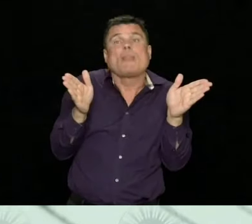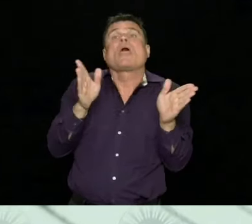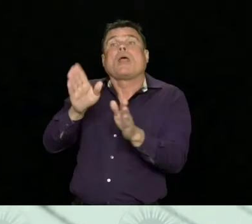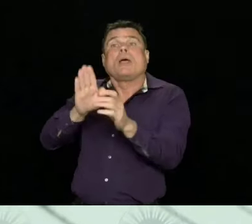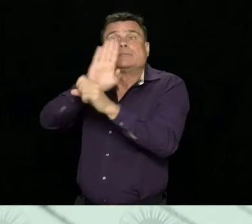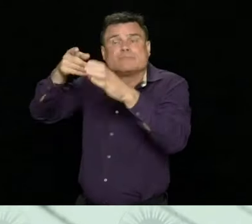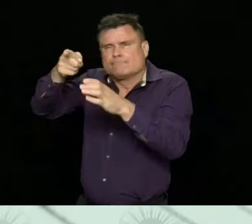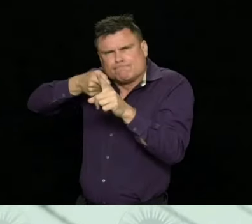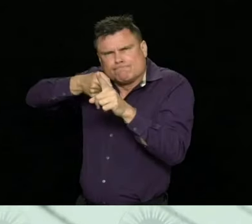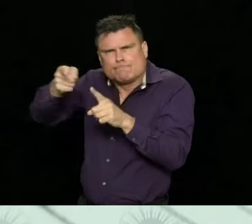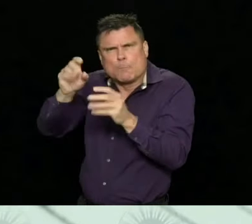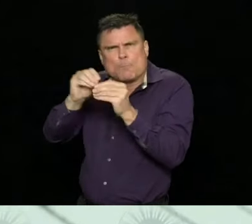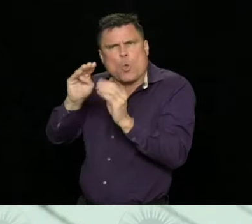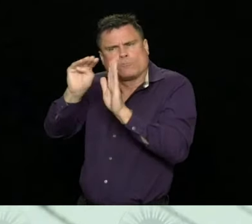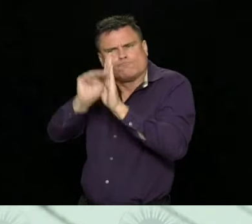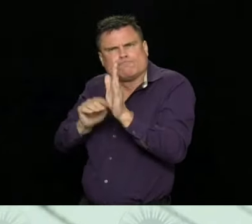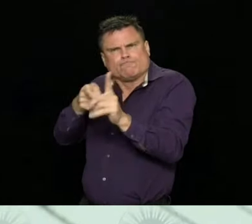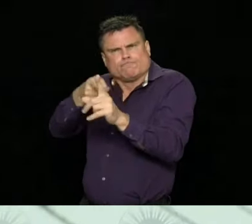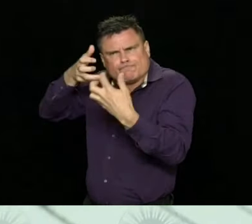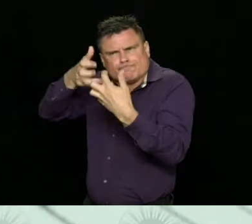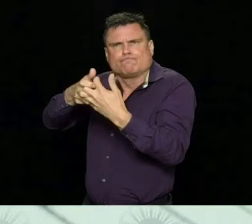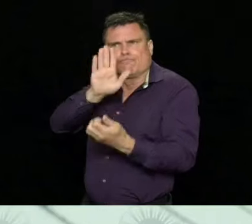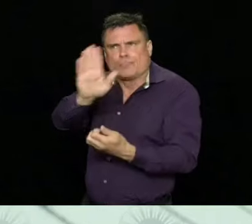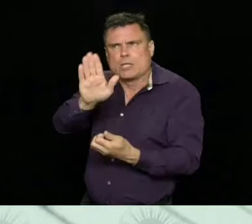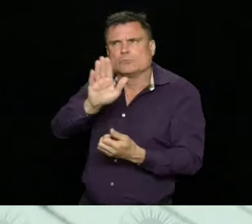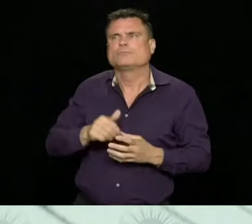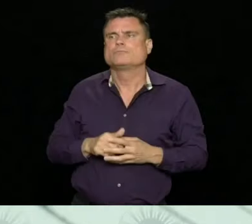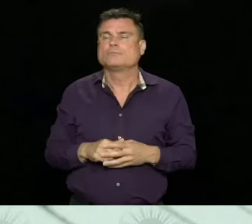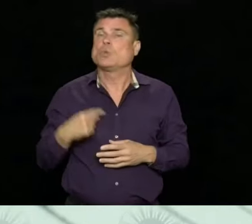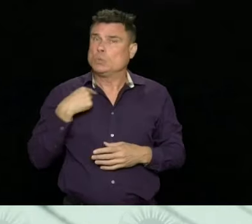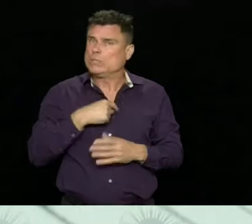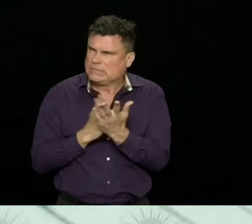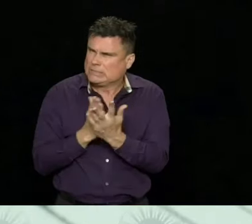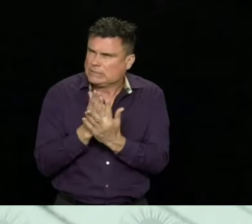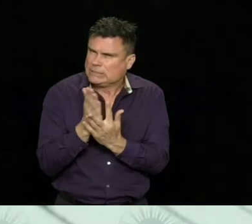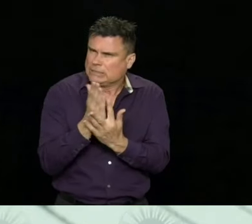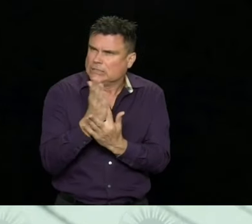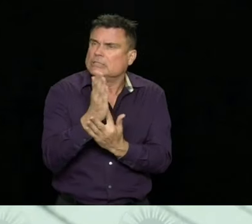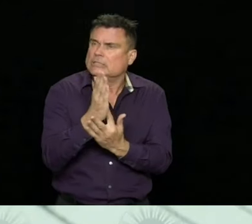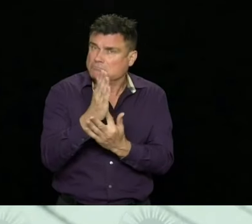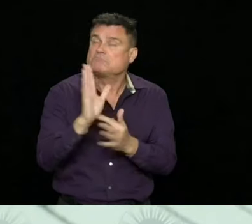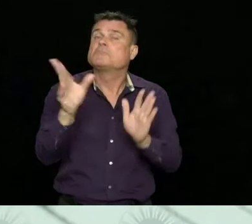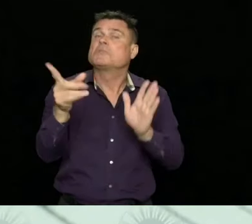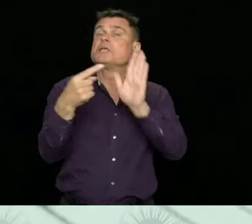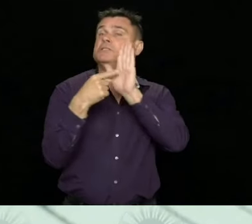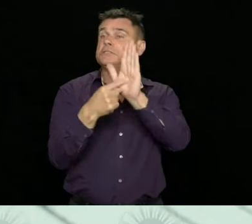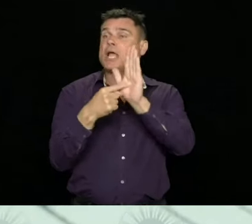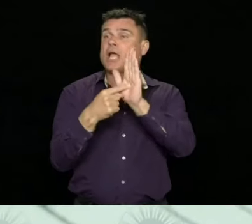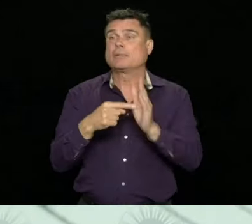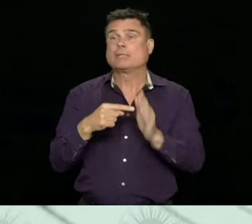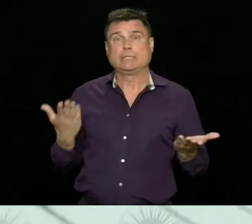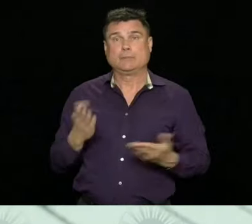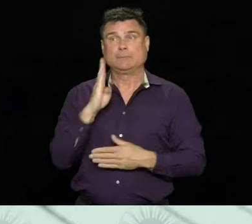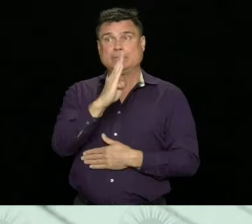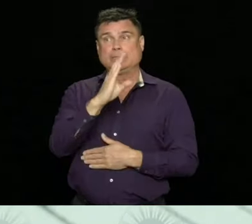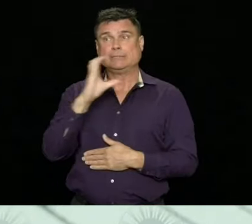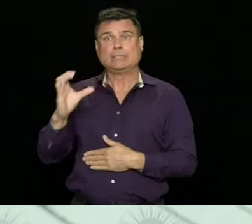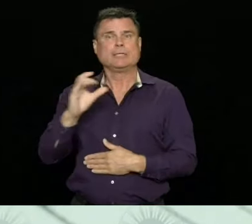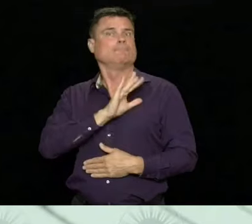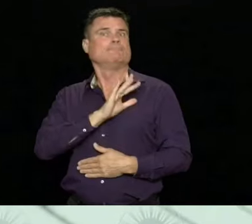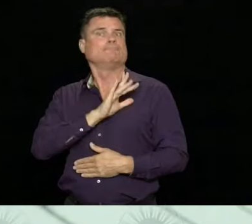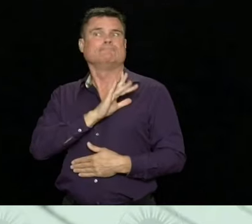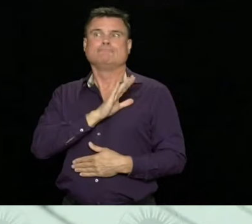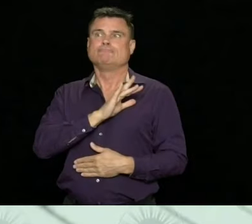sanitizers, to still shine bright as businesses restart to recover. In fact, it's that